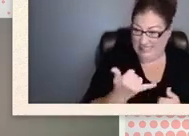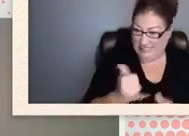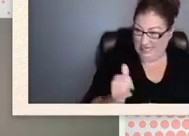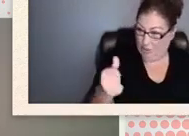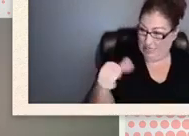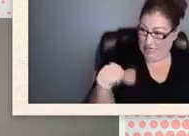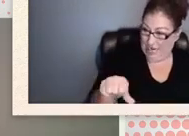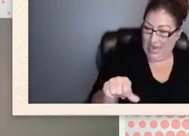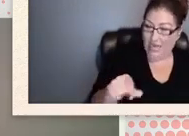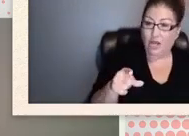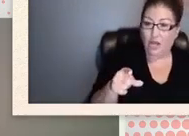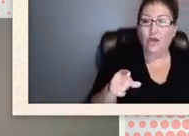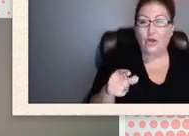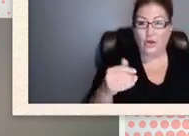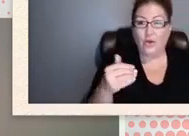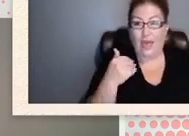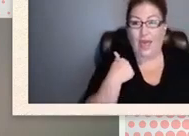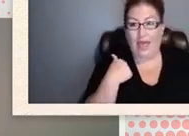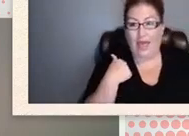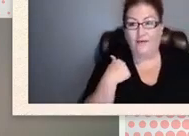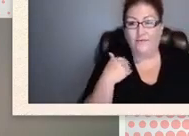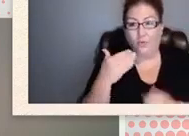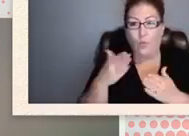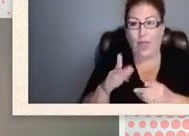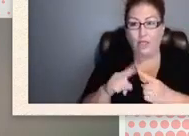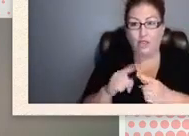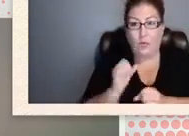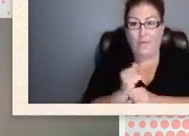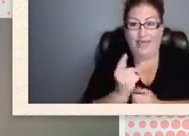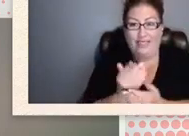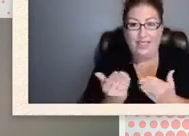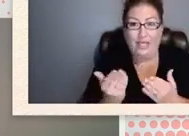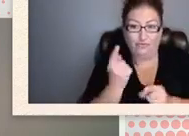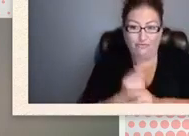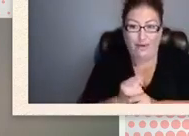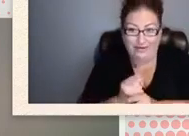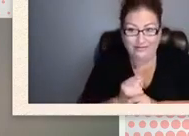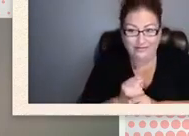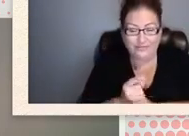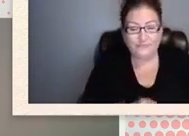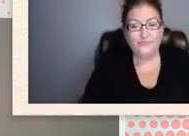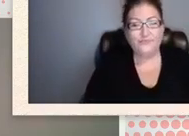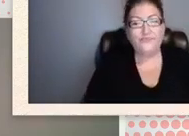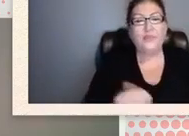the handles to make things right. Next slide.